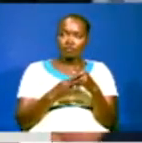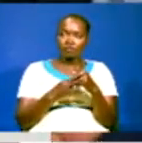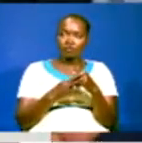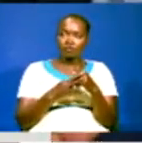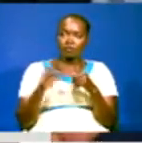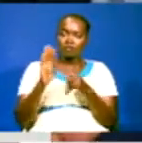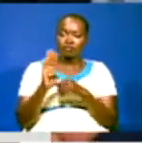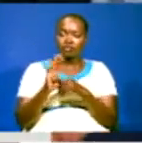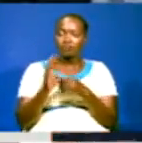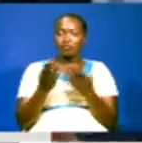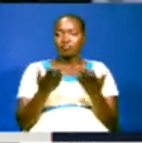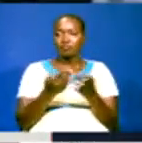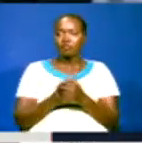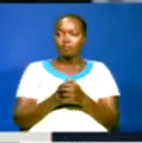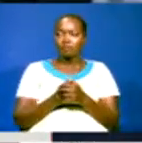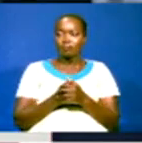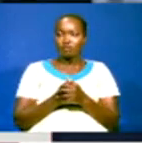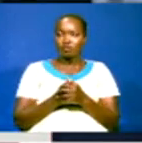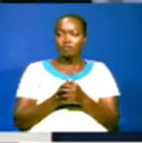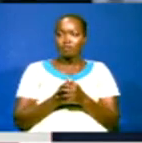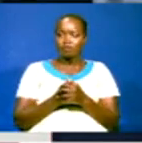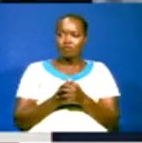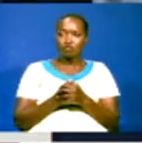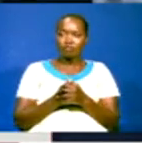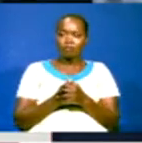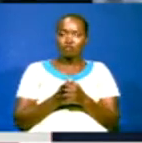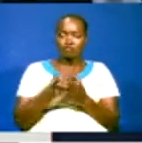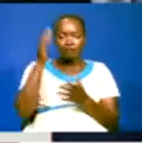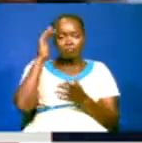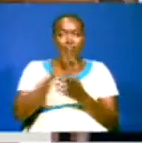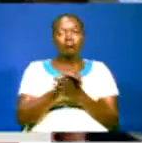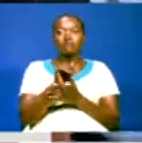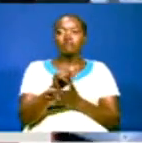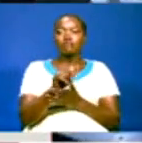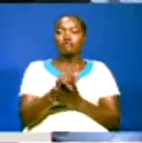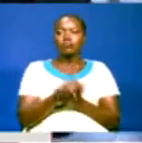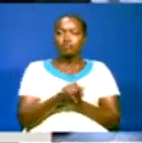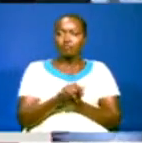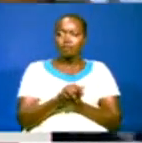268 billion. You know, and I believe that